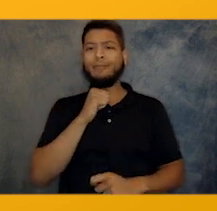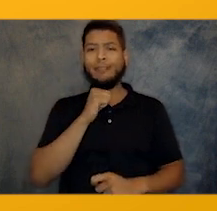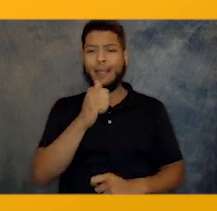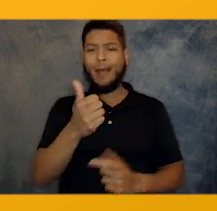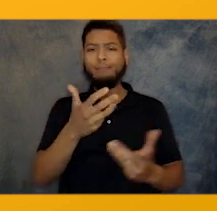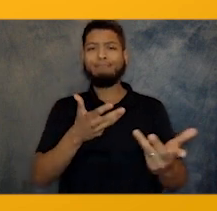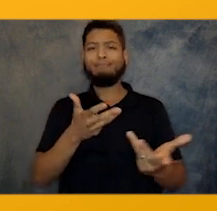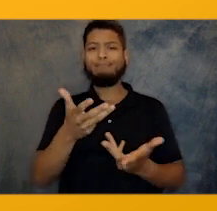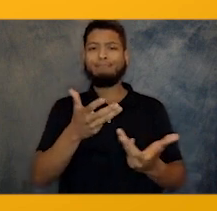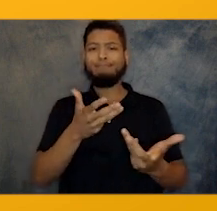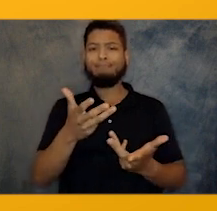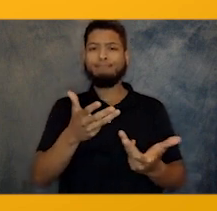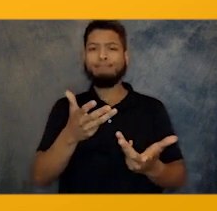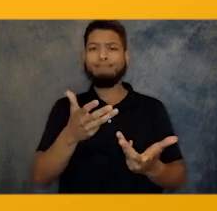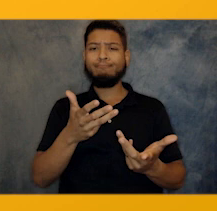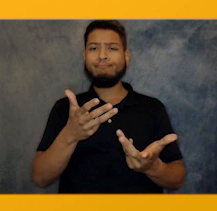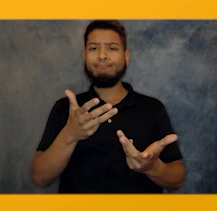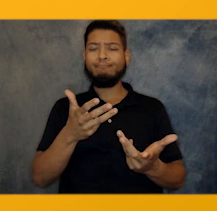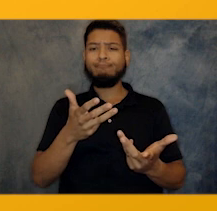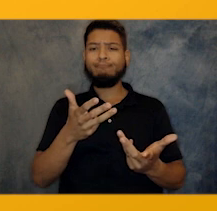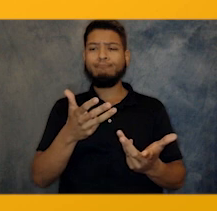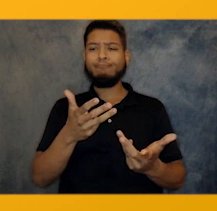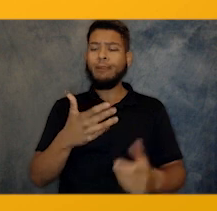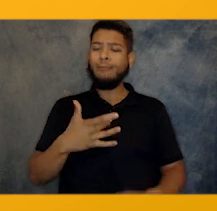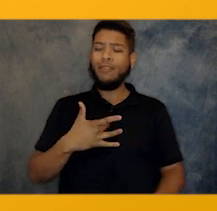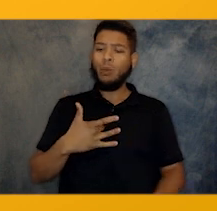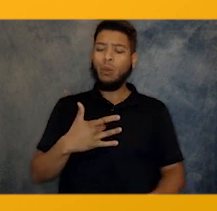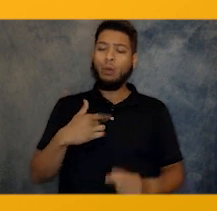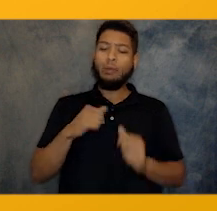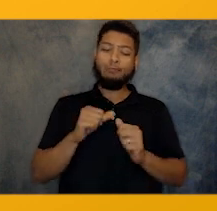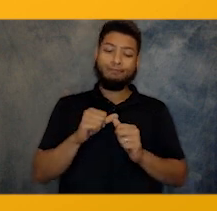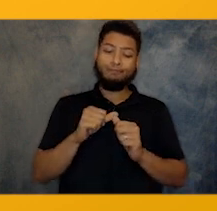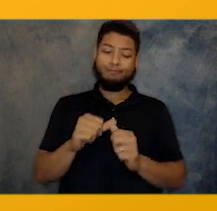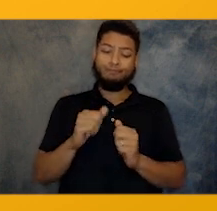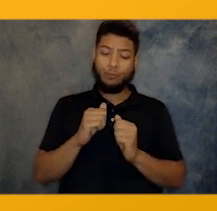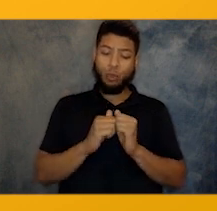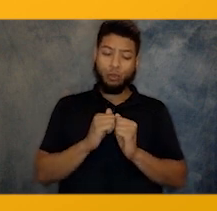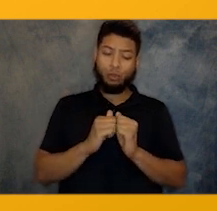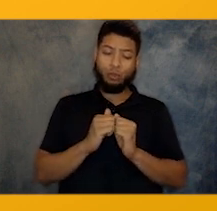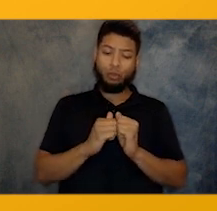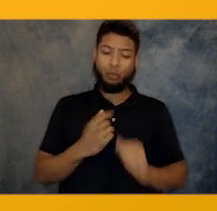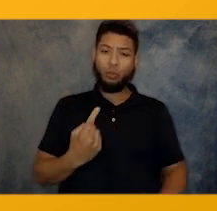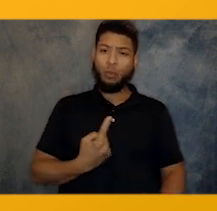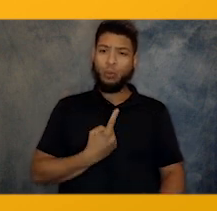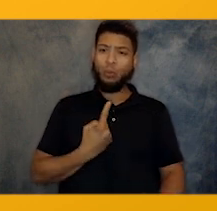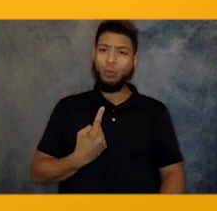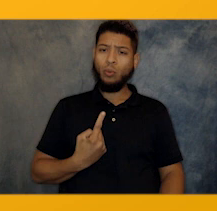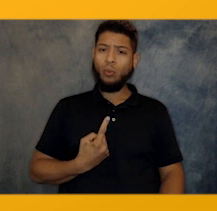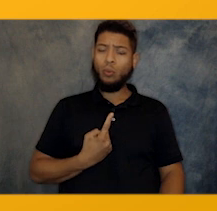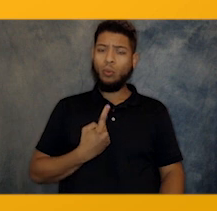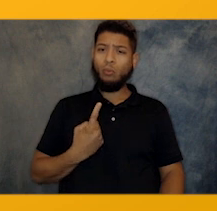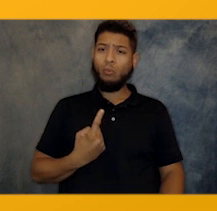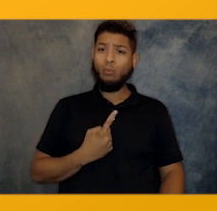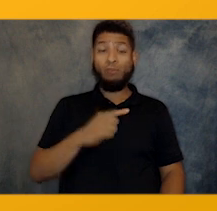not speak. You drop the soap in the water, and I continue washing